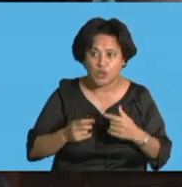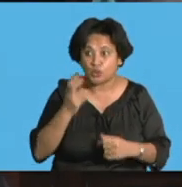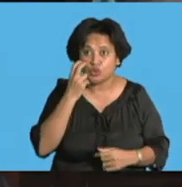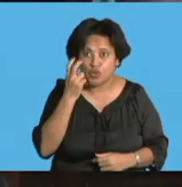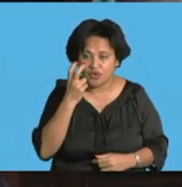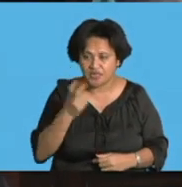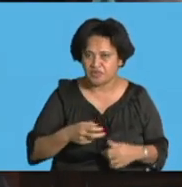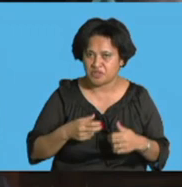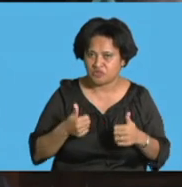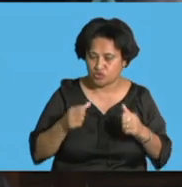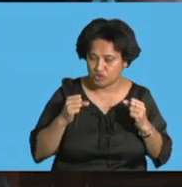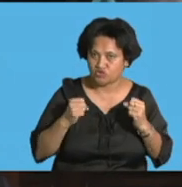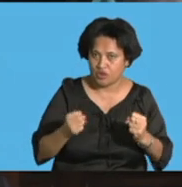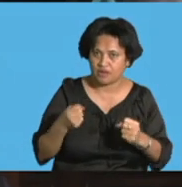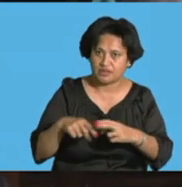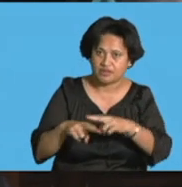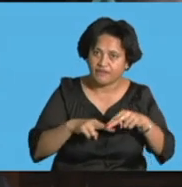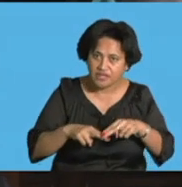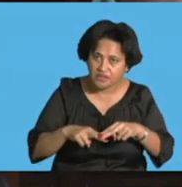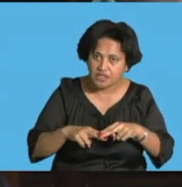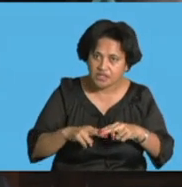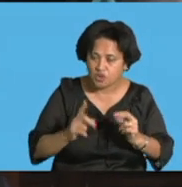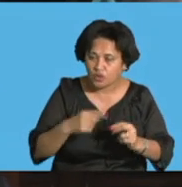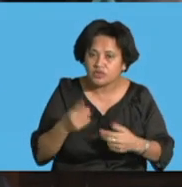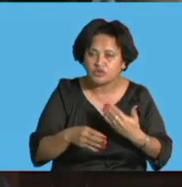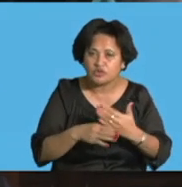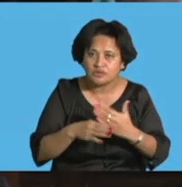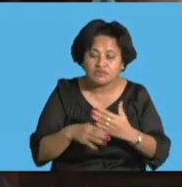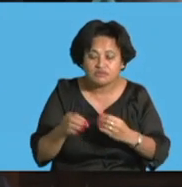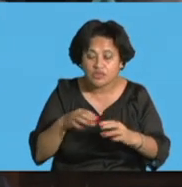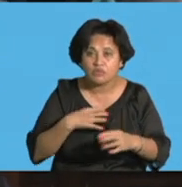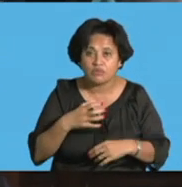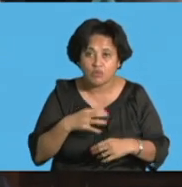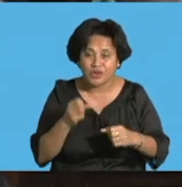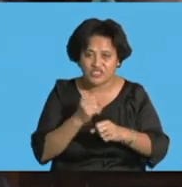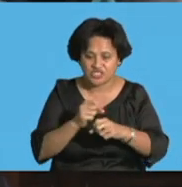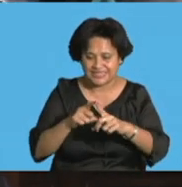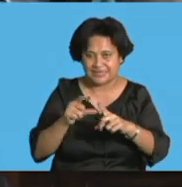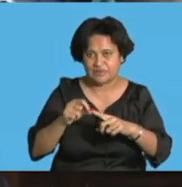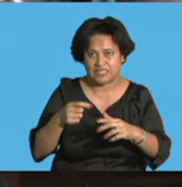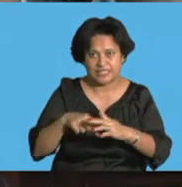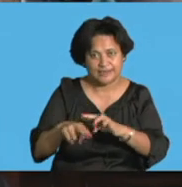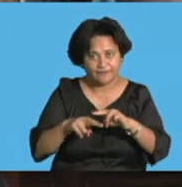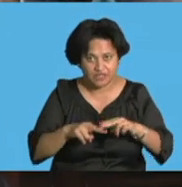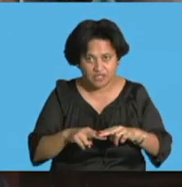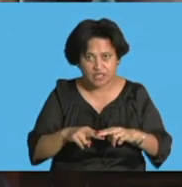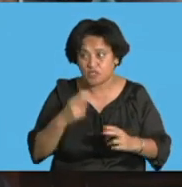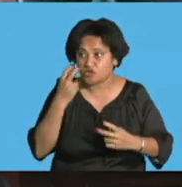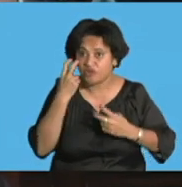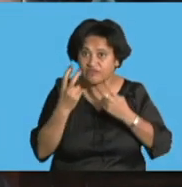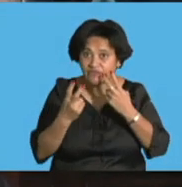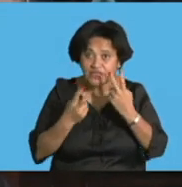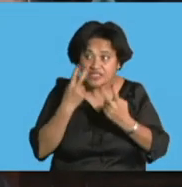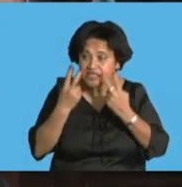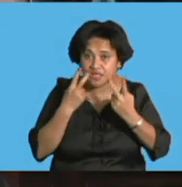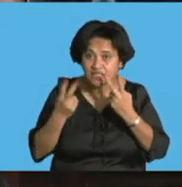economy, contributing to more than 30% of the GDP. Vista arrivals have continued on an upward trajectory with